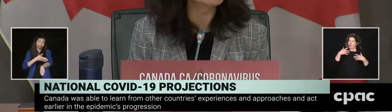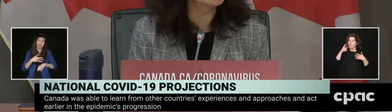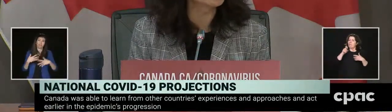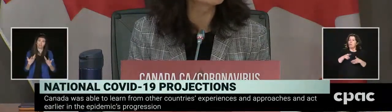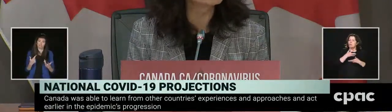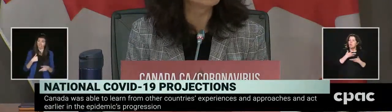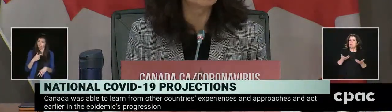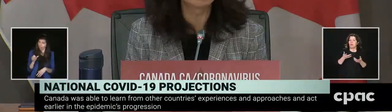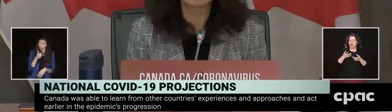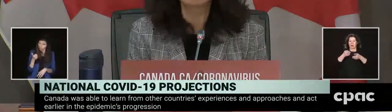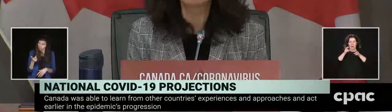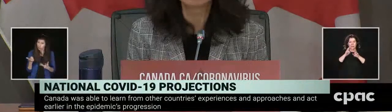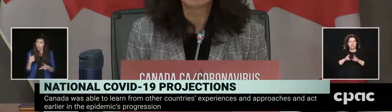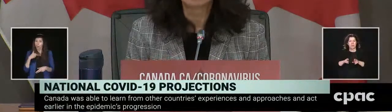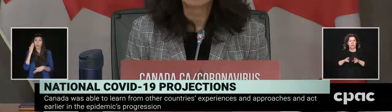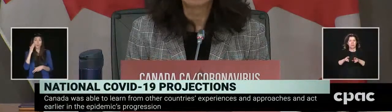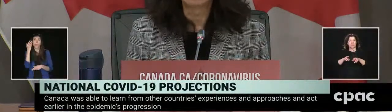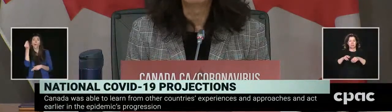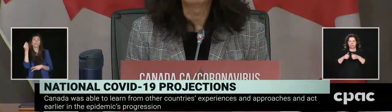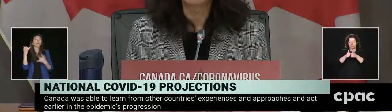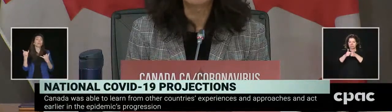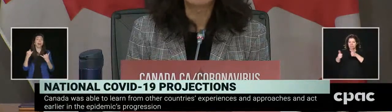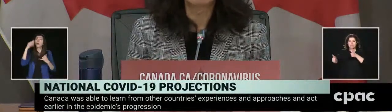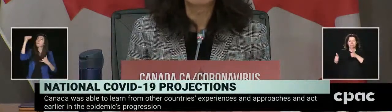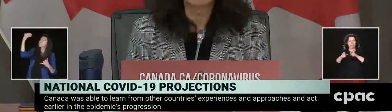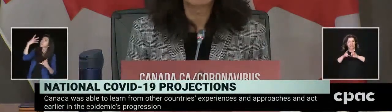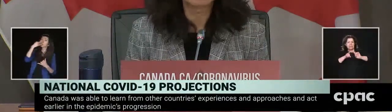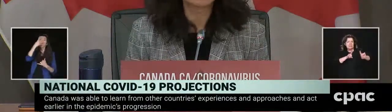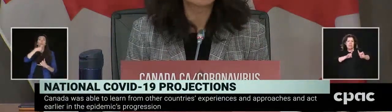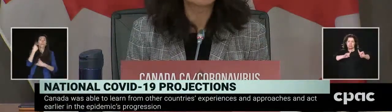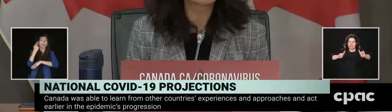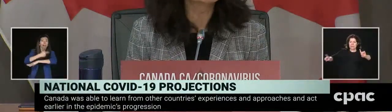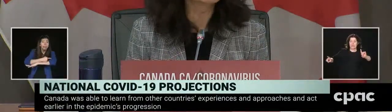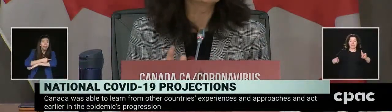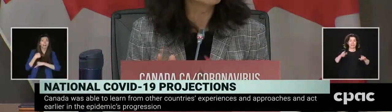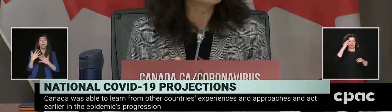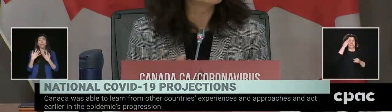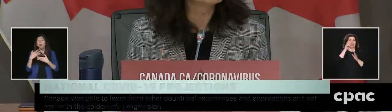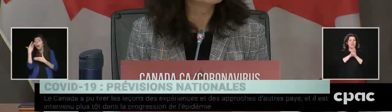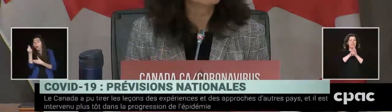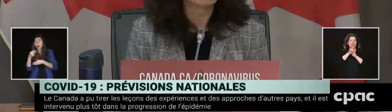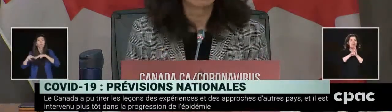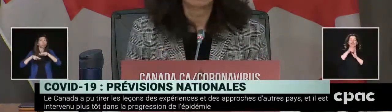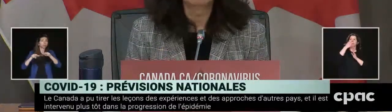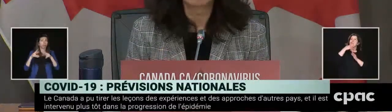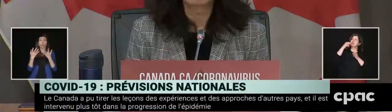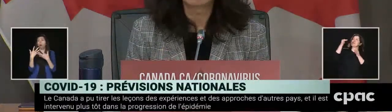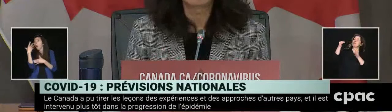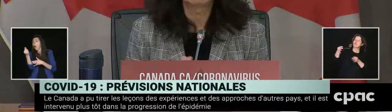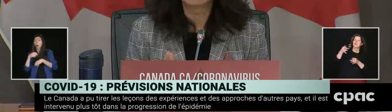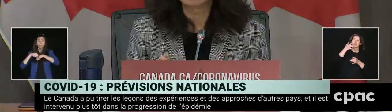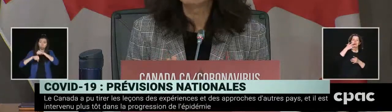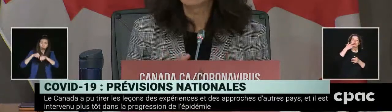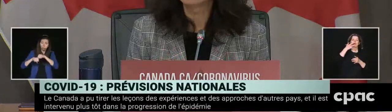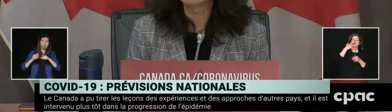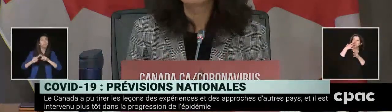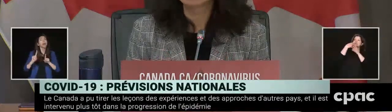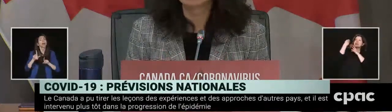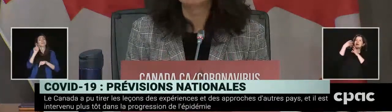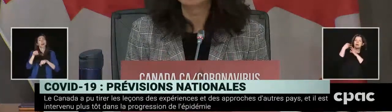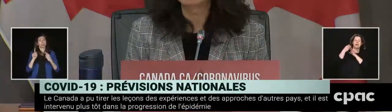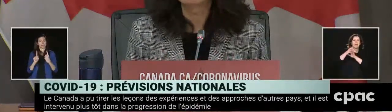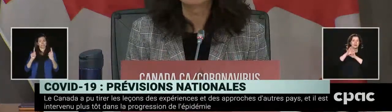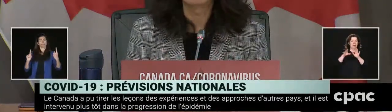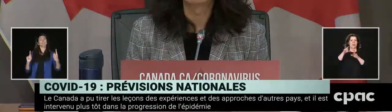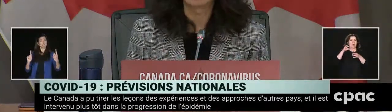but maintaining that 2-meter distance. Of course, I think there's some innovations. There are different